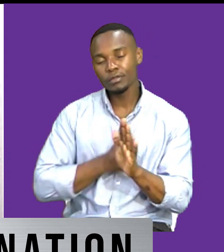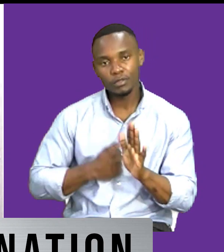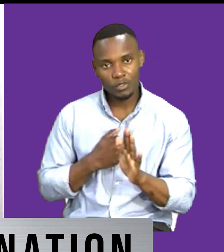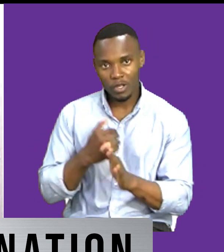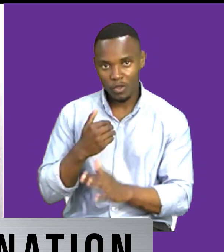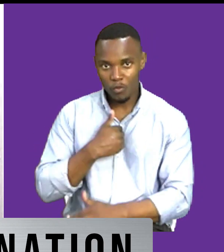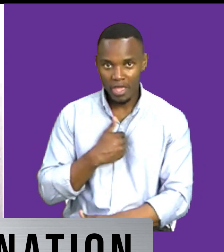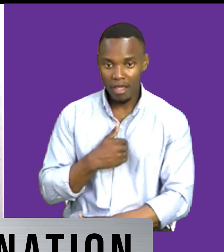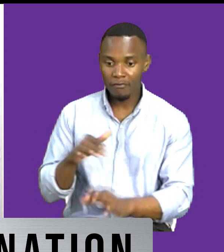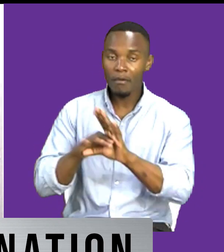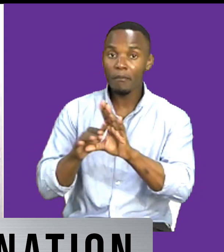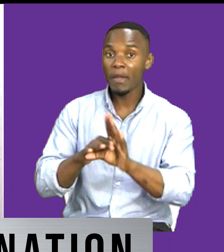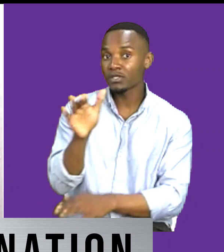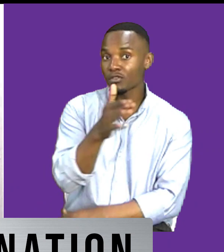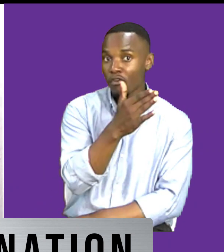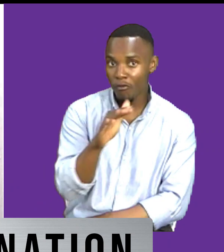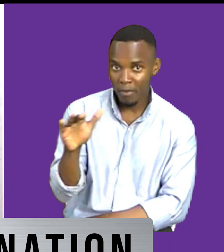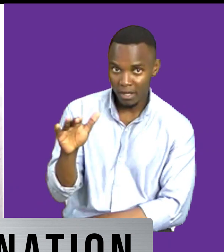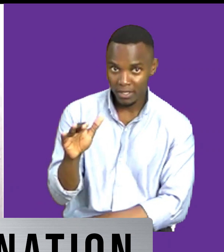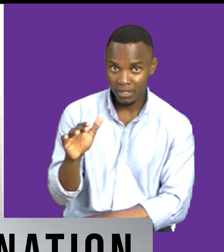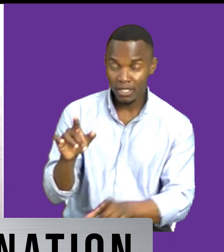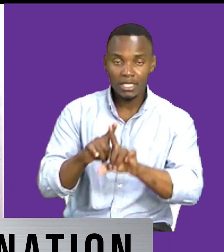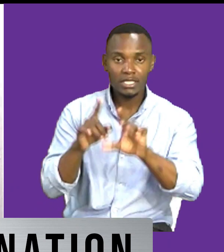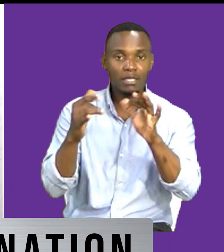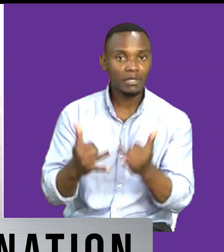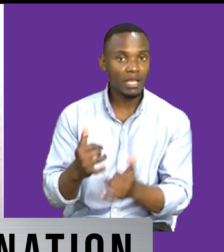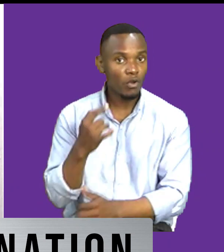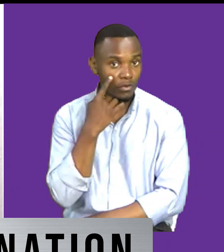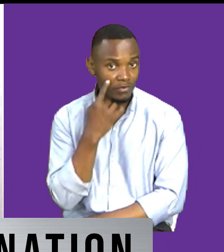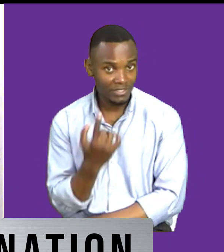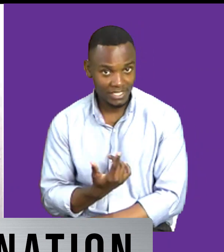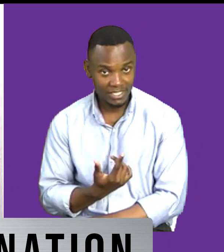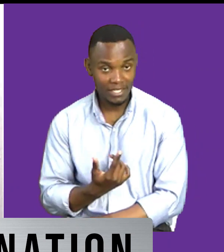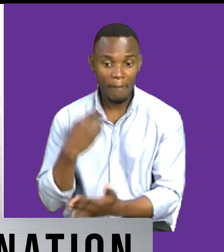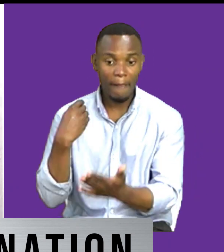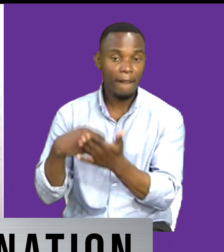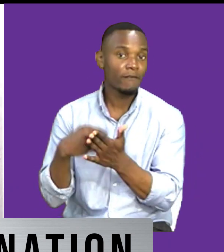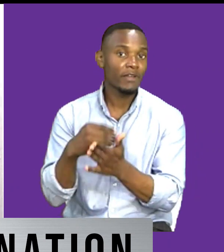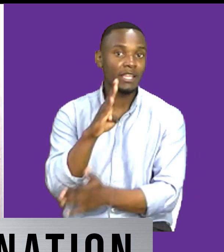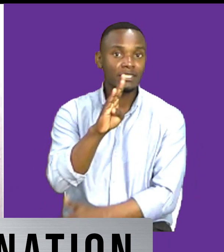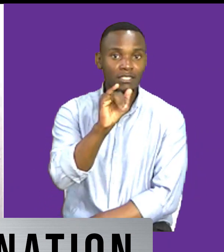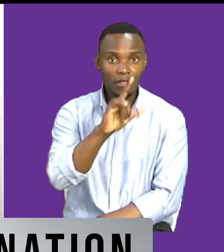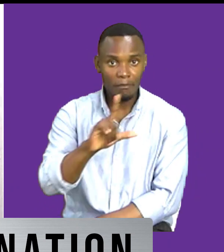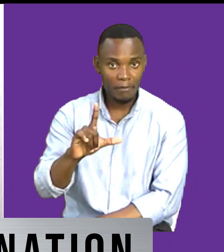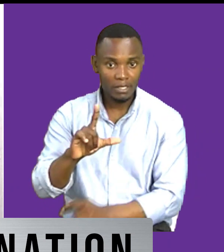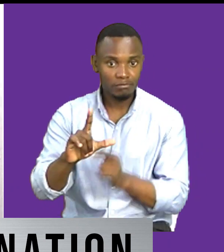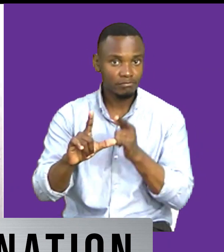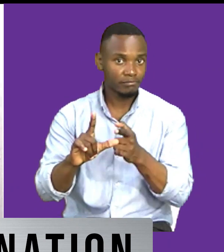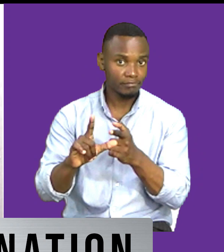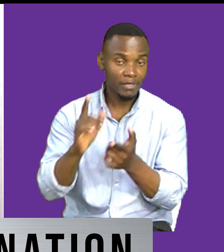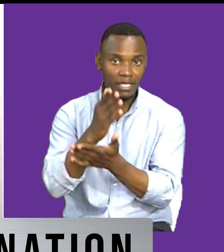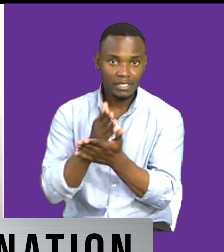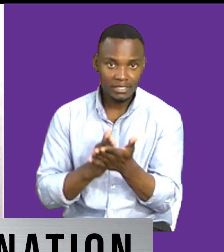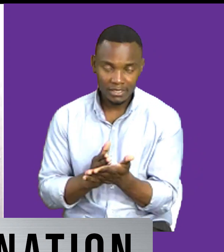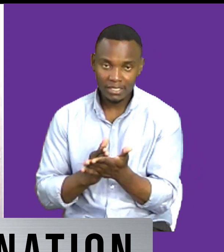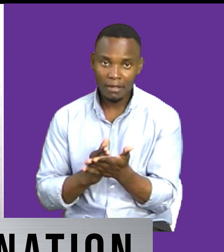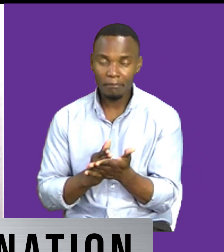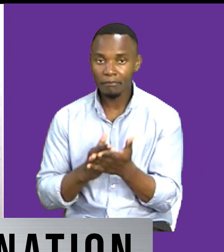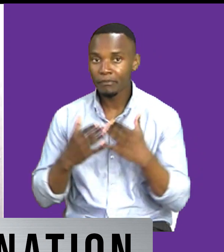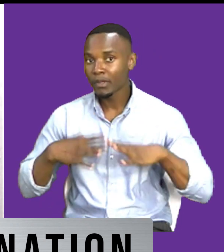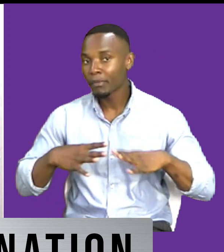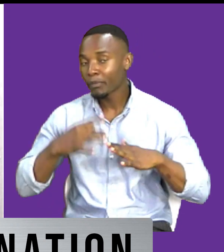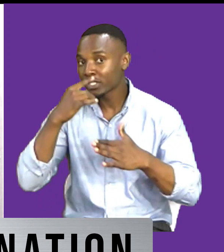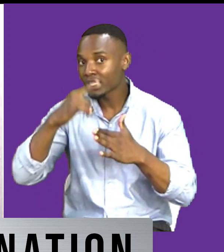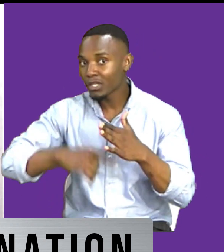Exactly. And here we hear the finance bill. To some quarters, people are saying